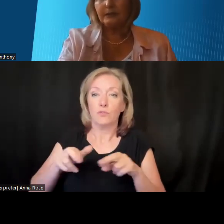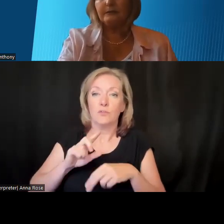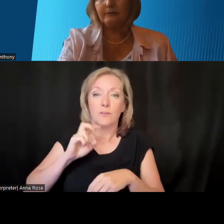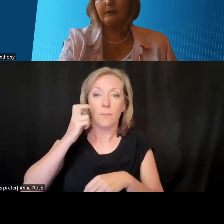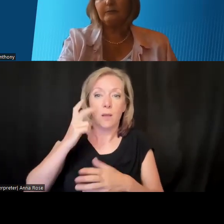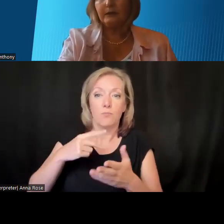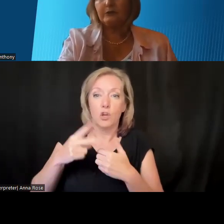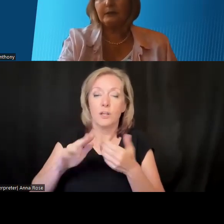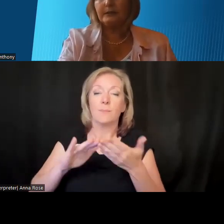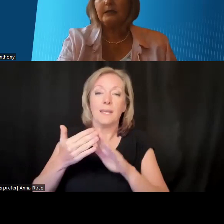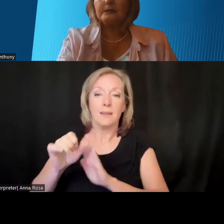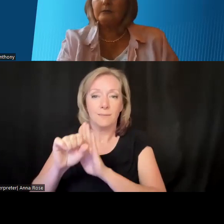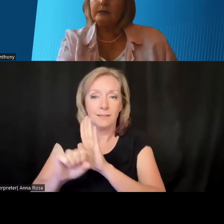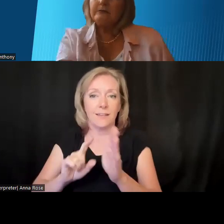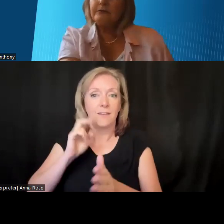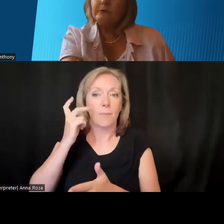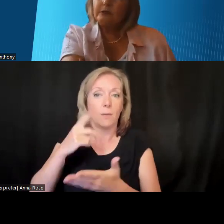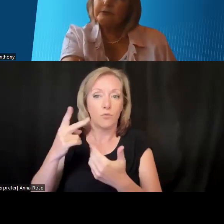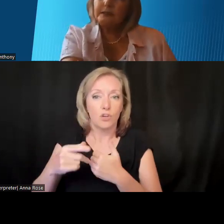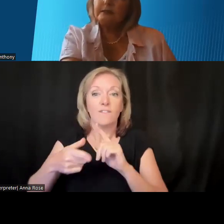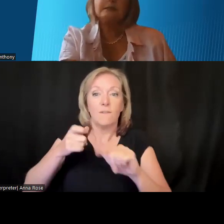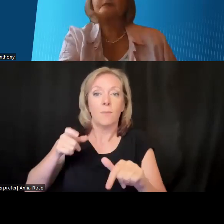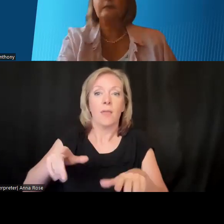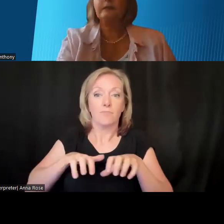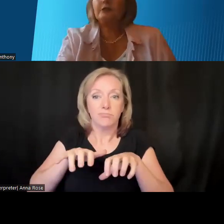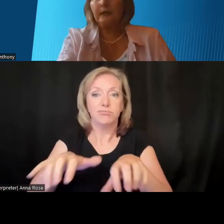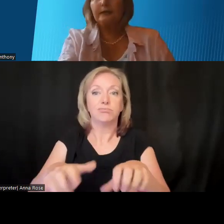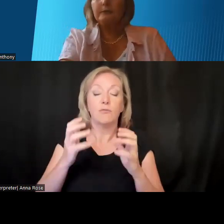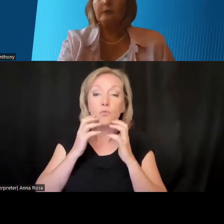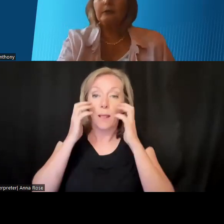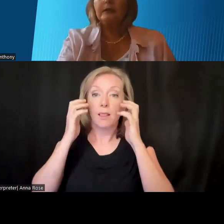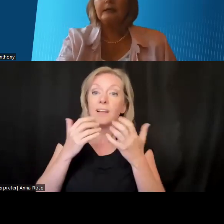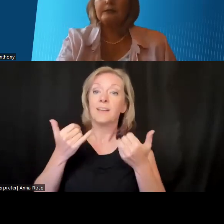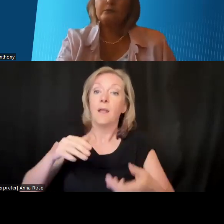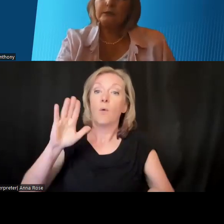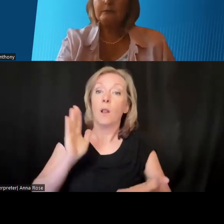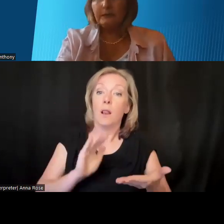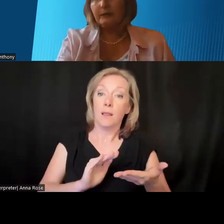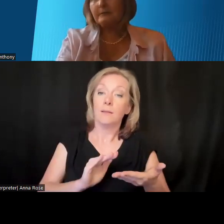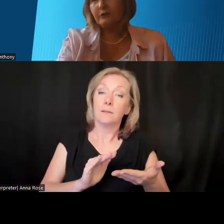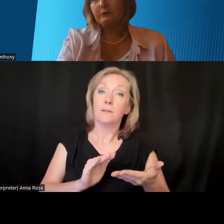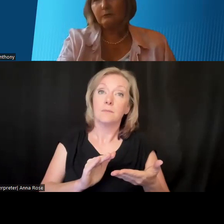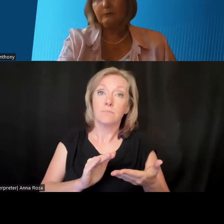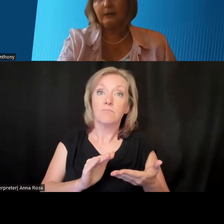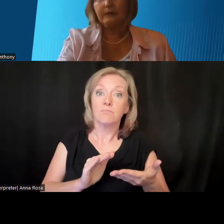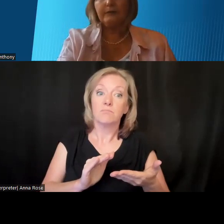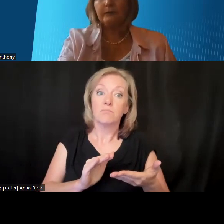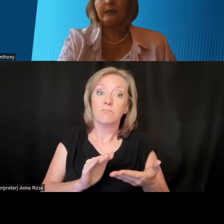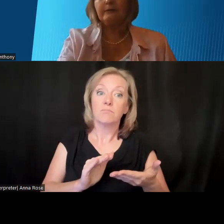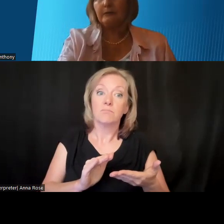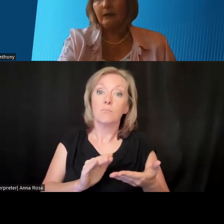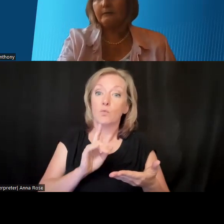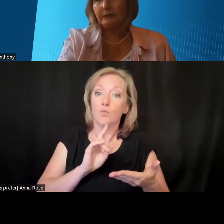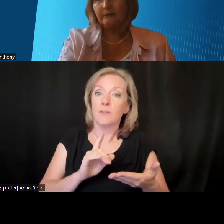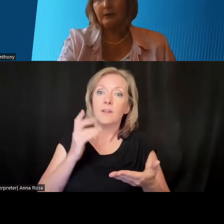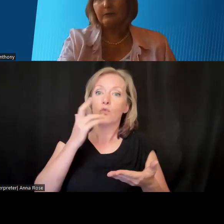our state deafblind projects. So even though we don't see this as much anymore, it's really because of children with rubella that we